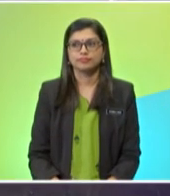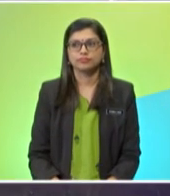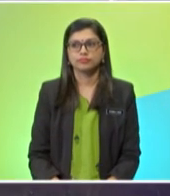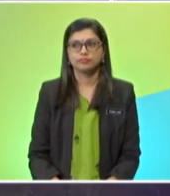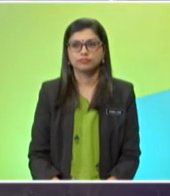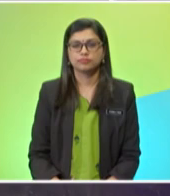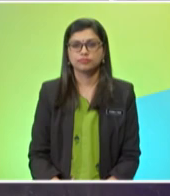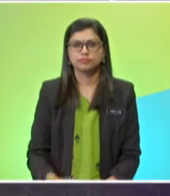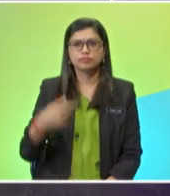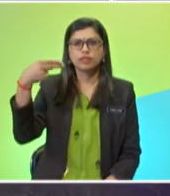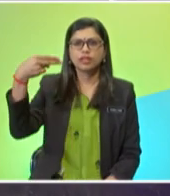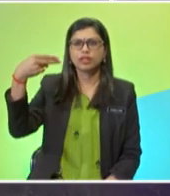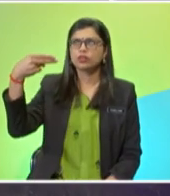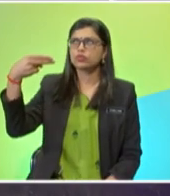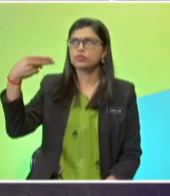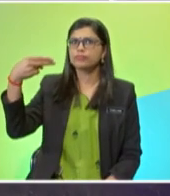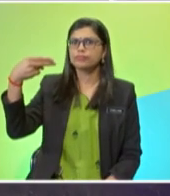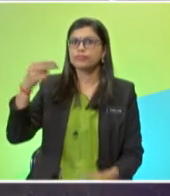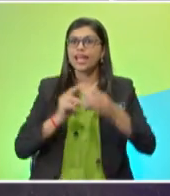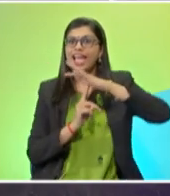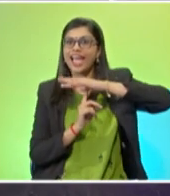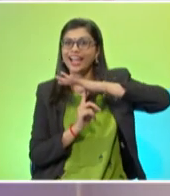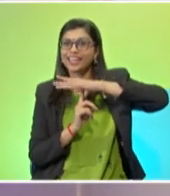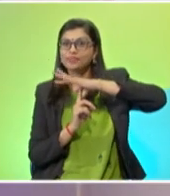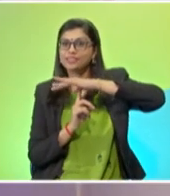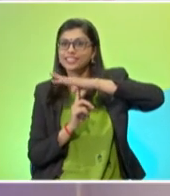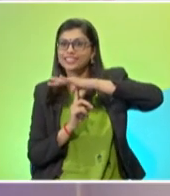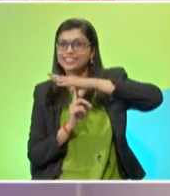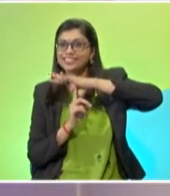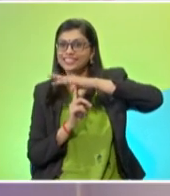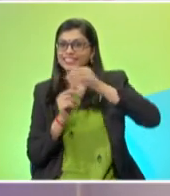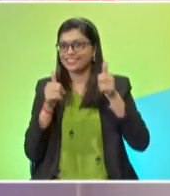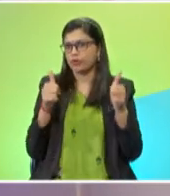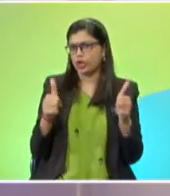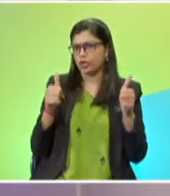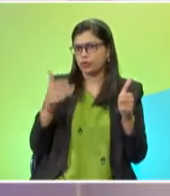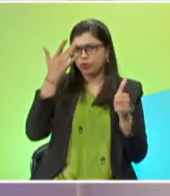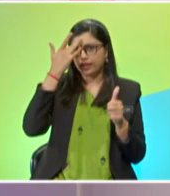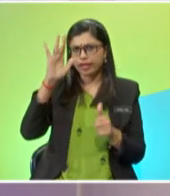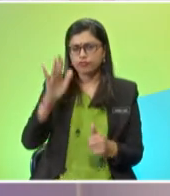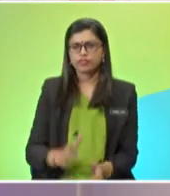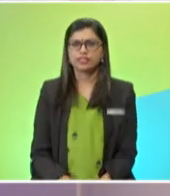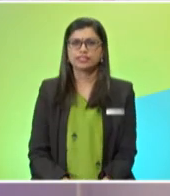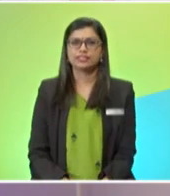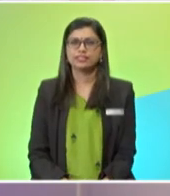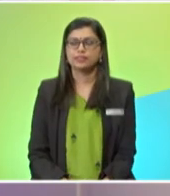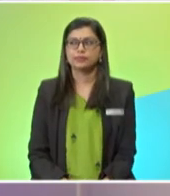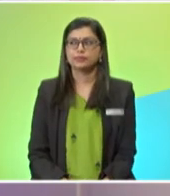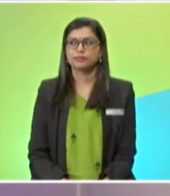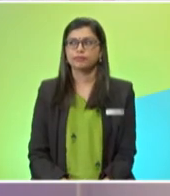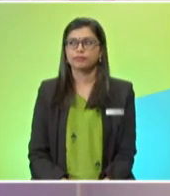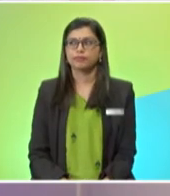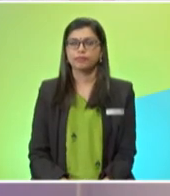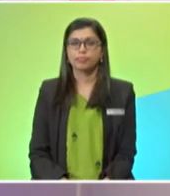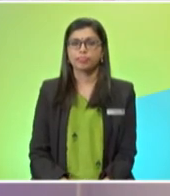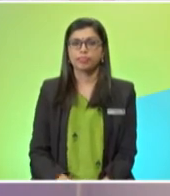know it's a hitch. It's a helicopter. Yes, you're right, honey. Wow, you're very good. You have a very good